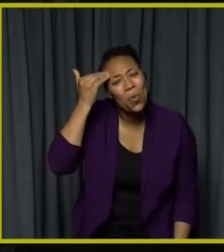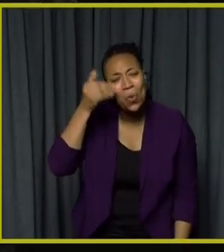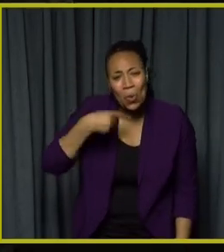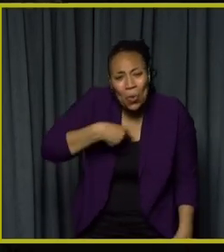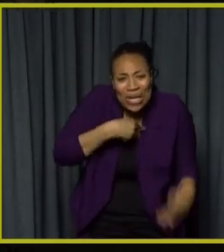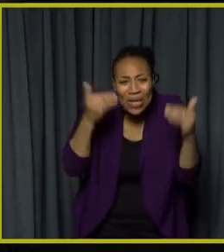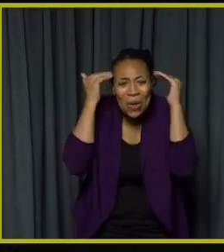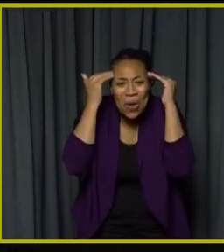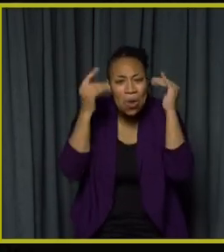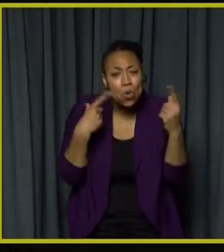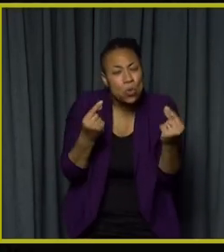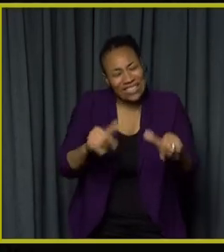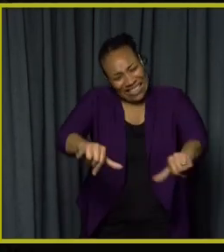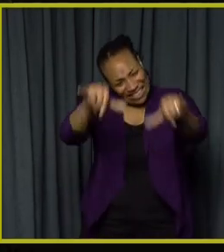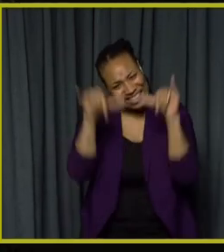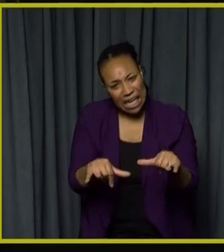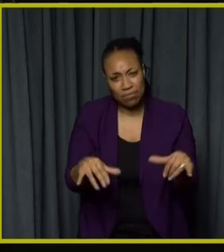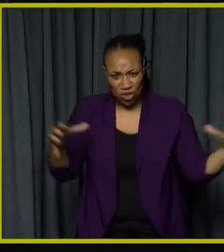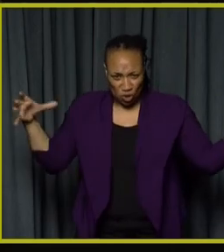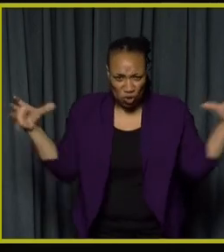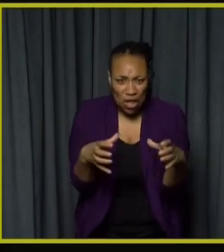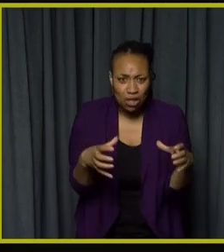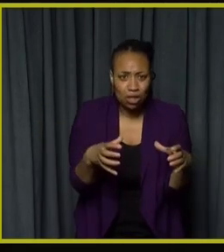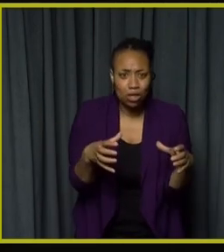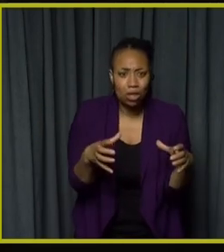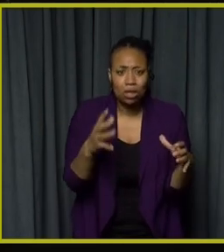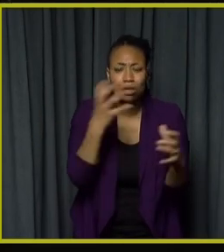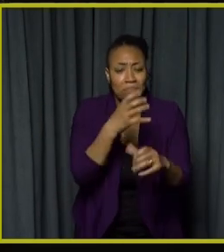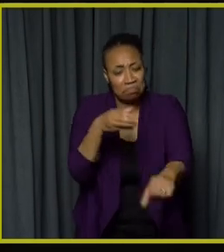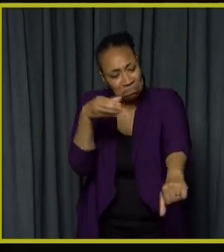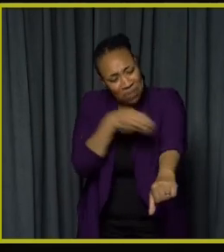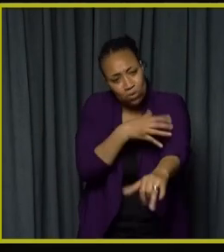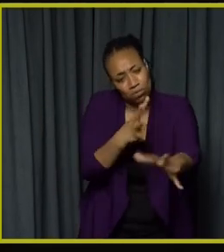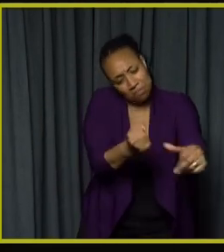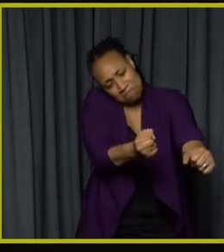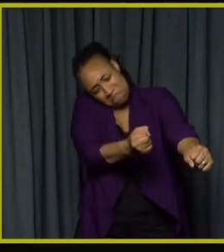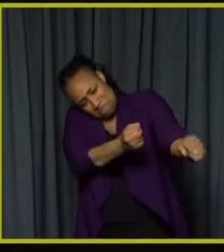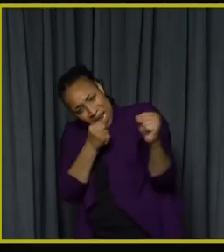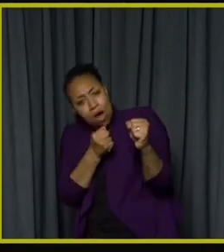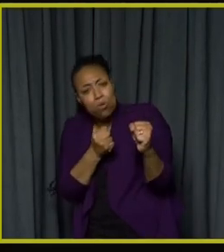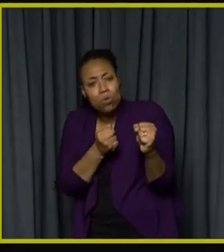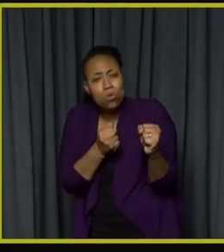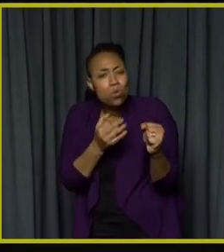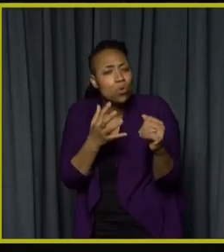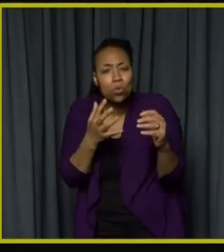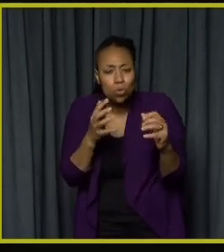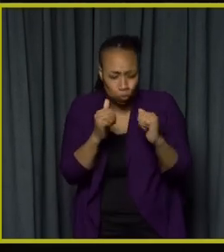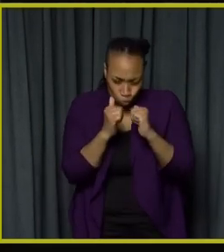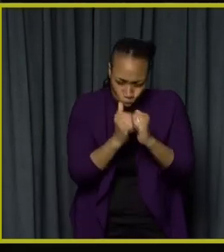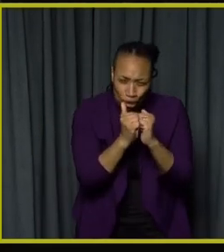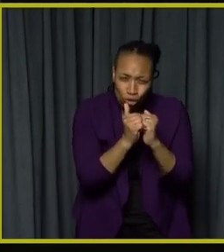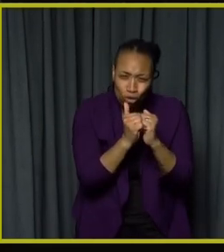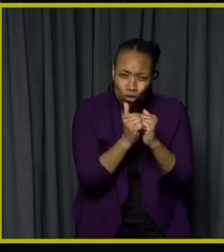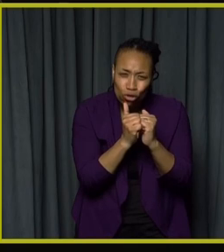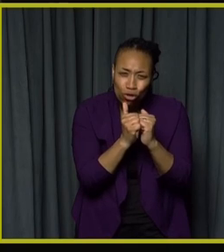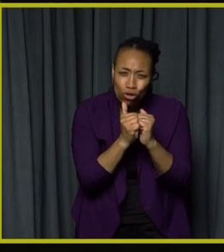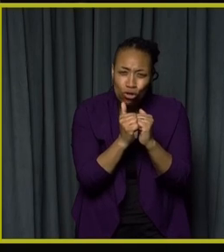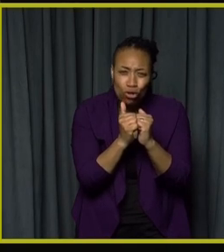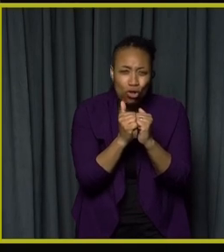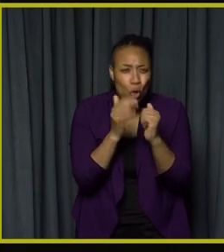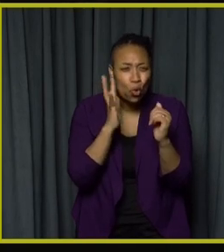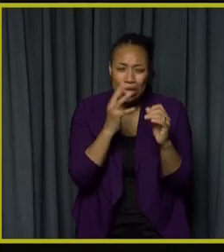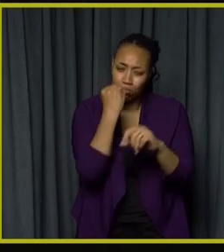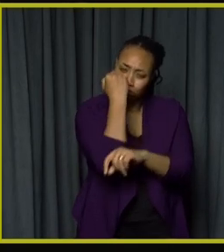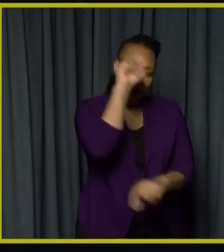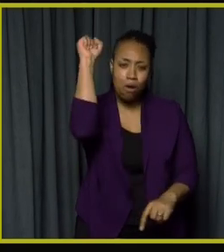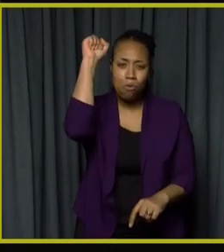unite, oh, there's power. Yes, sir. There's power when we come together. The truth is, when you hold on to the